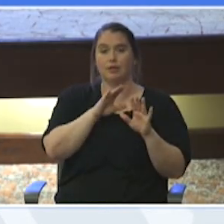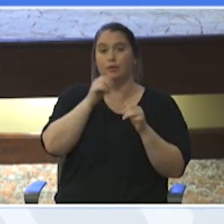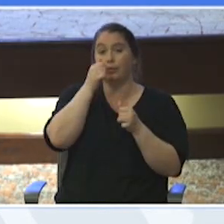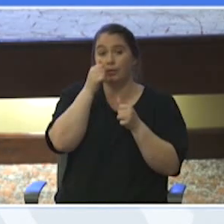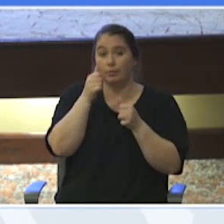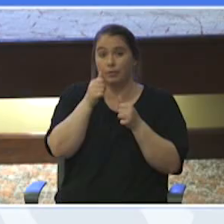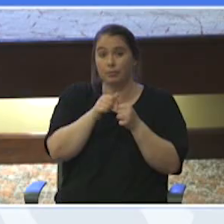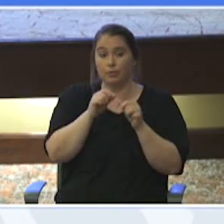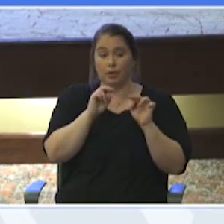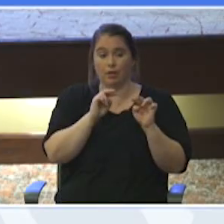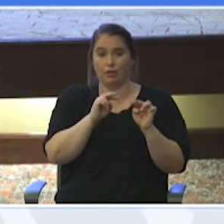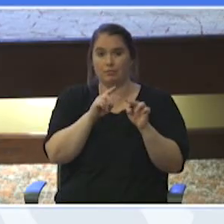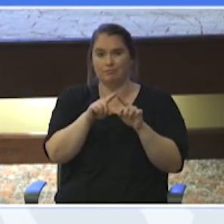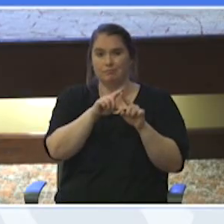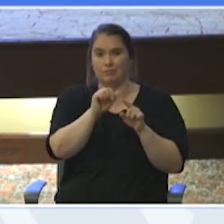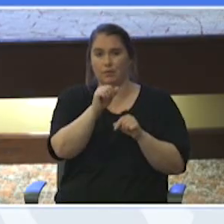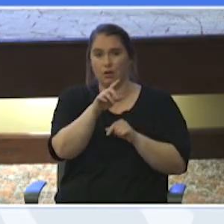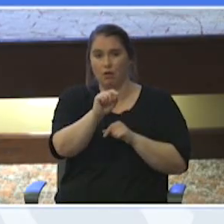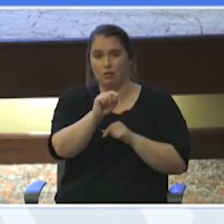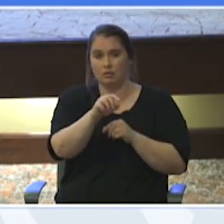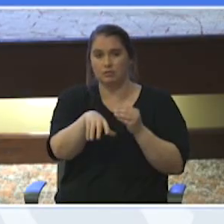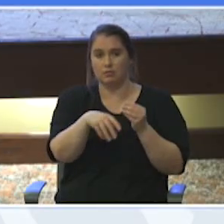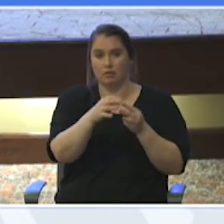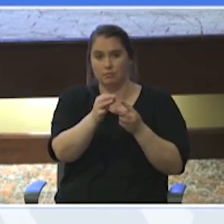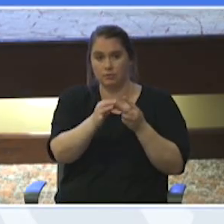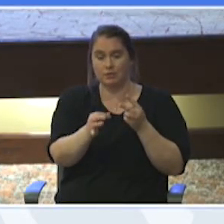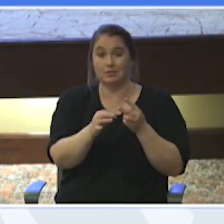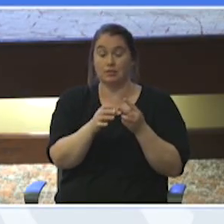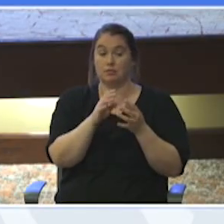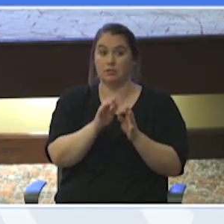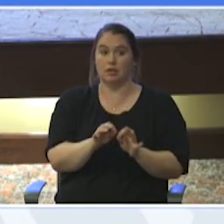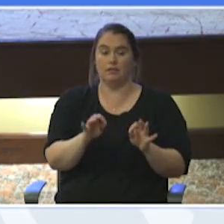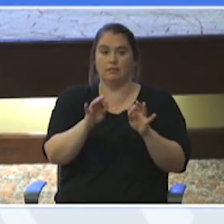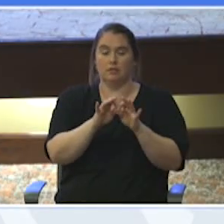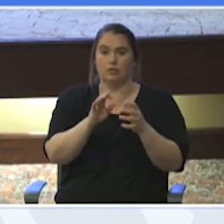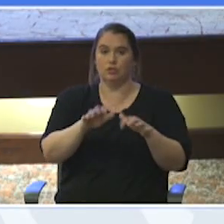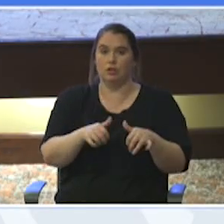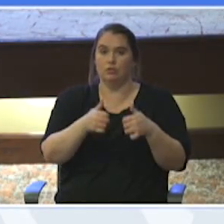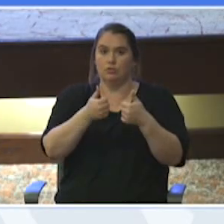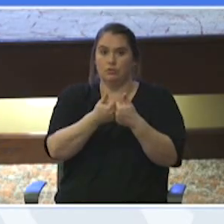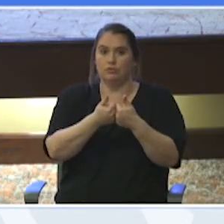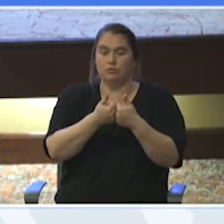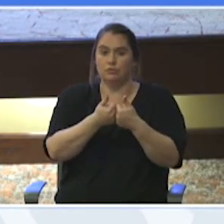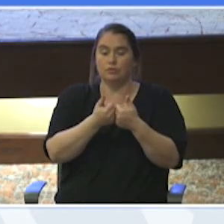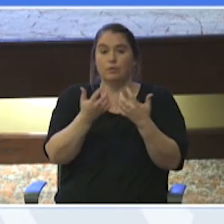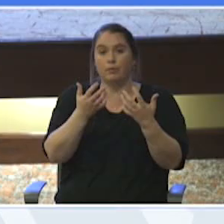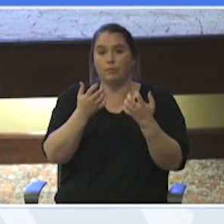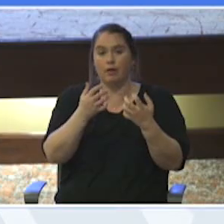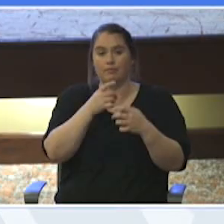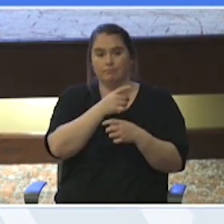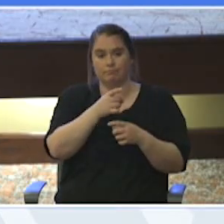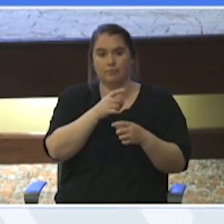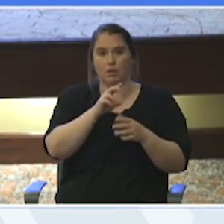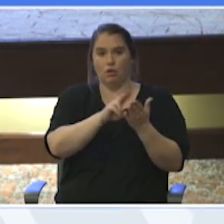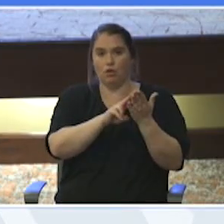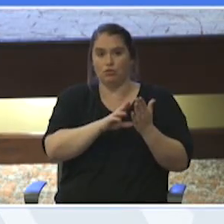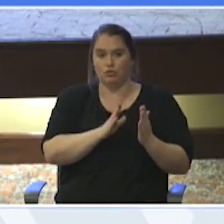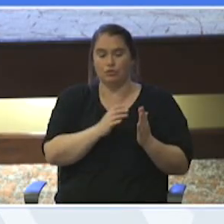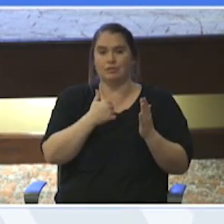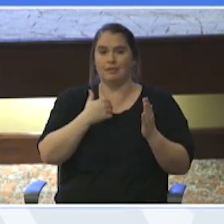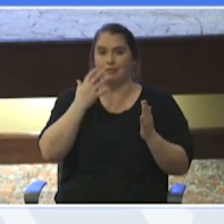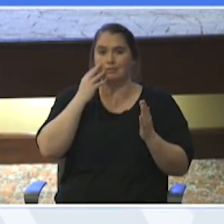these alternates, there's some significant challenges. We wanted our contractors to have experience working adjacent to the